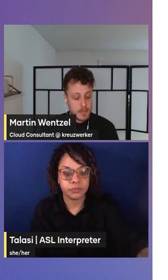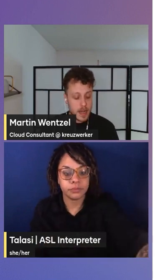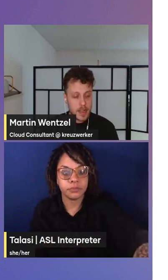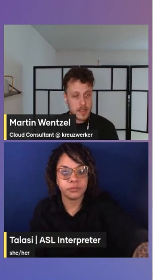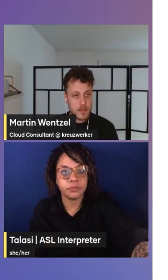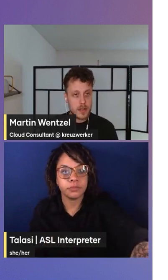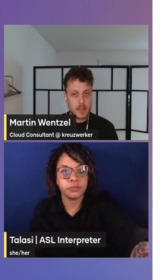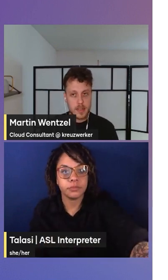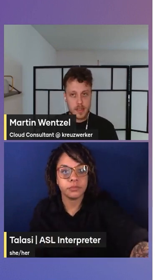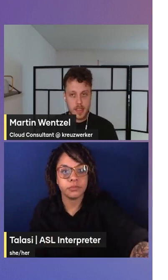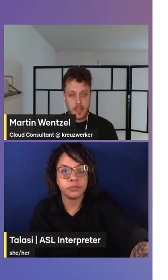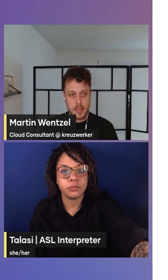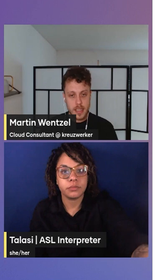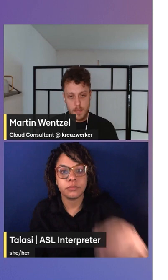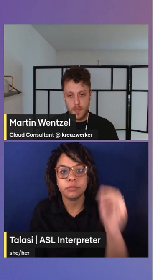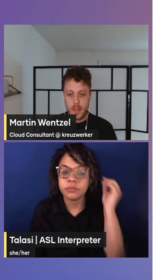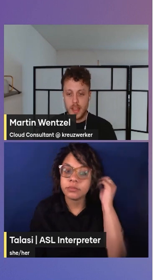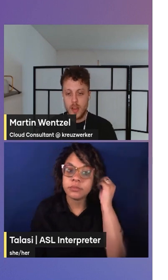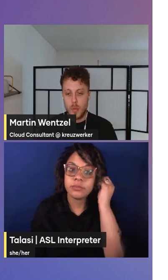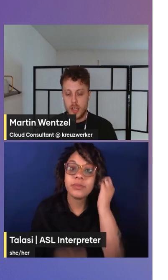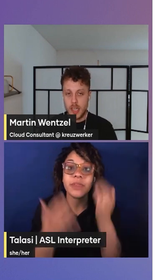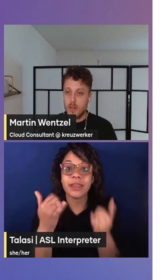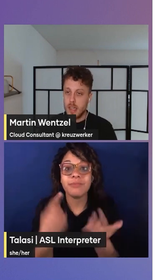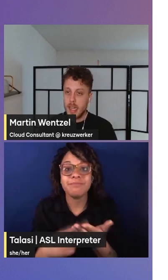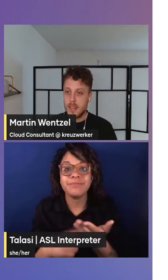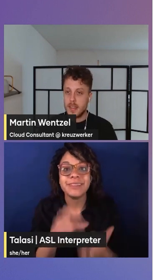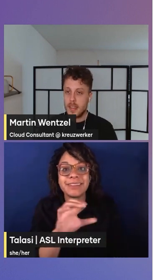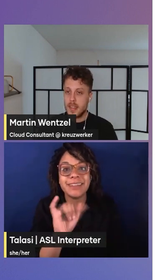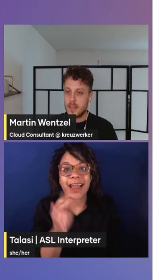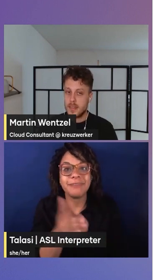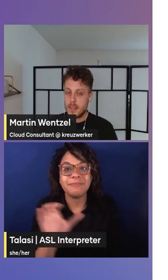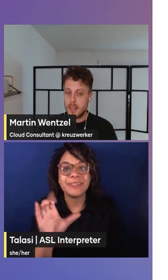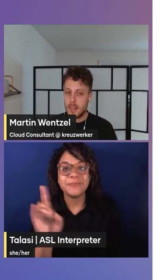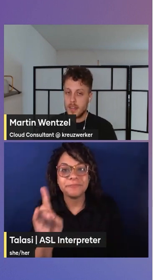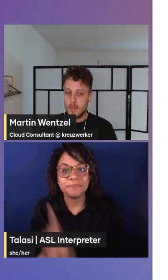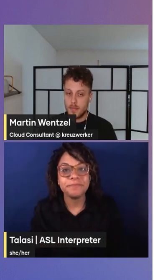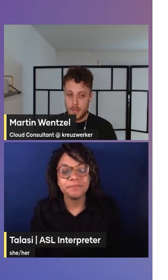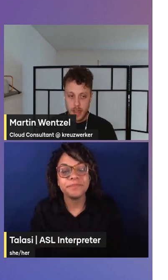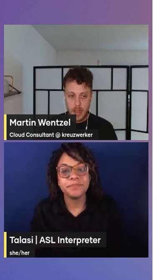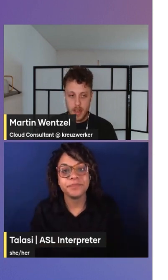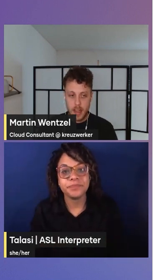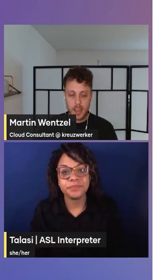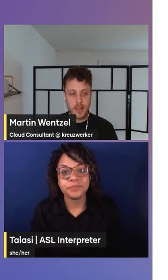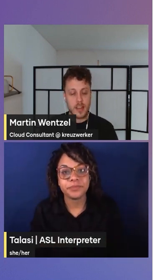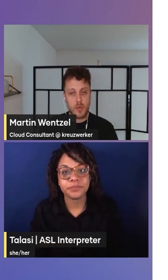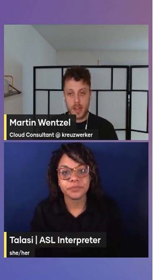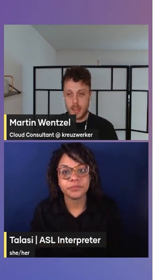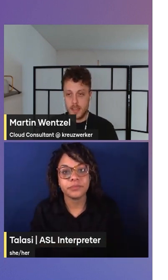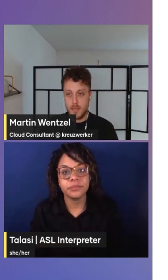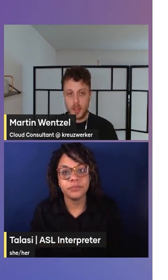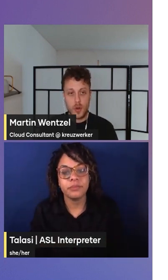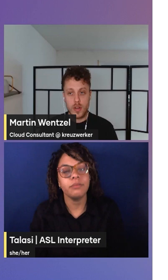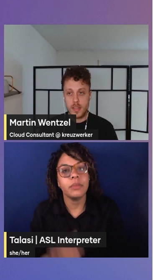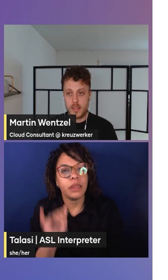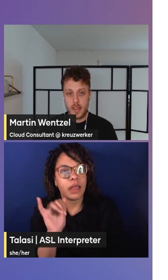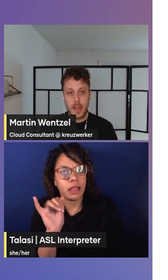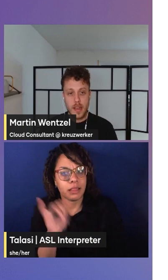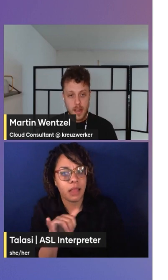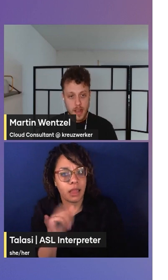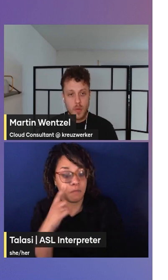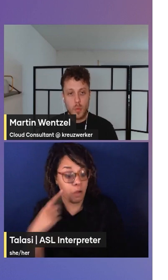The next part is about CI/CD, which in our case is luckily quite easy